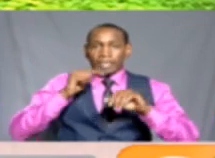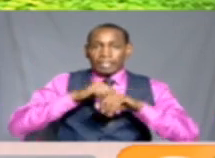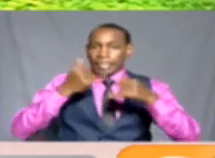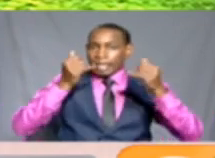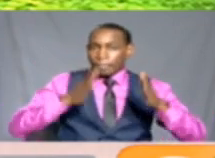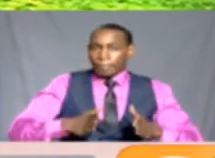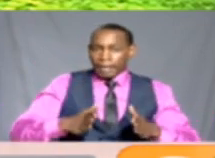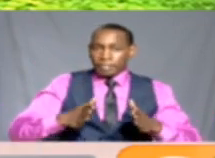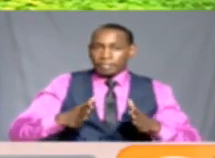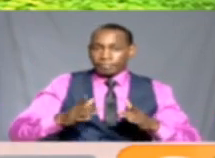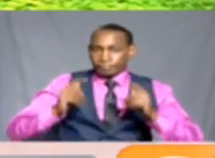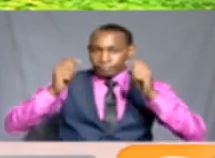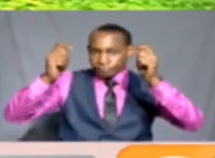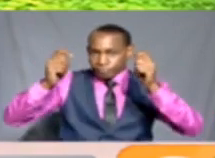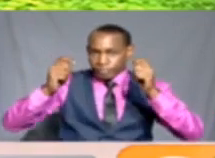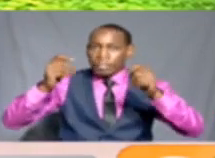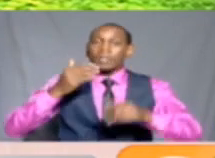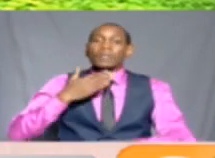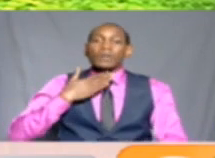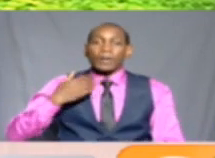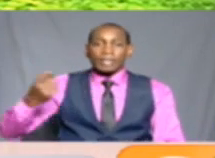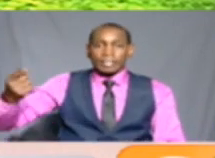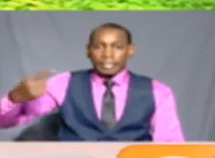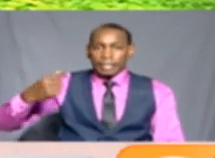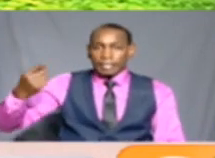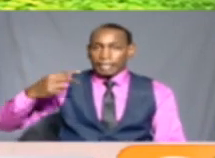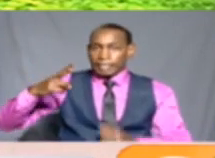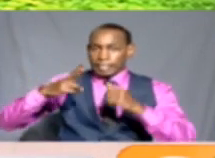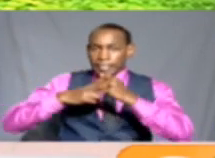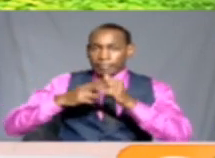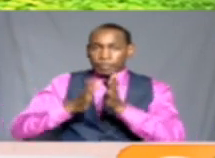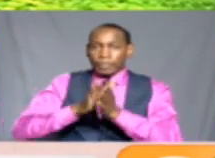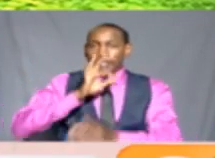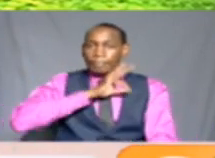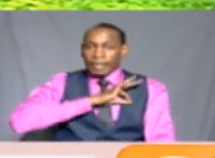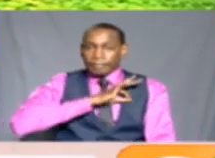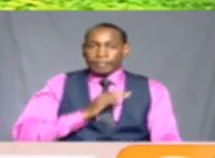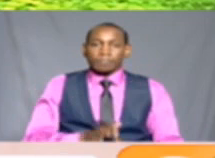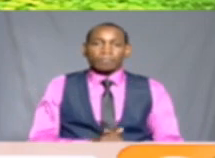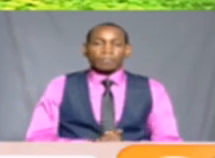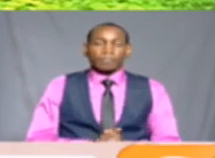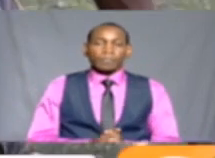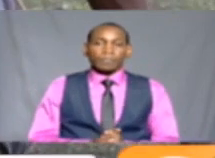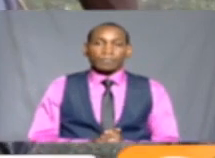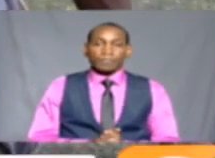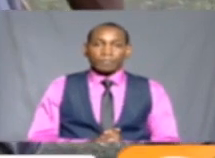players staged a sit-in demanding 7 months' salaries and allowances.